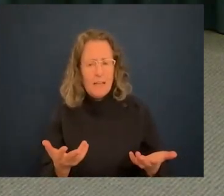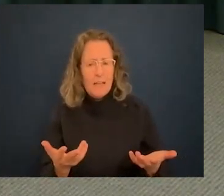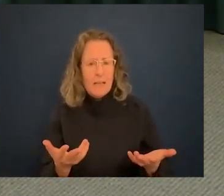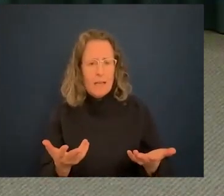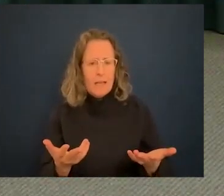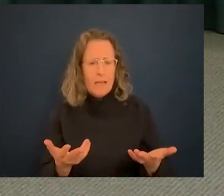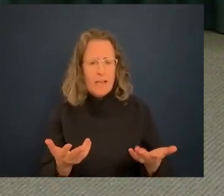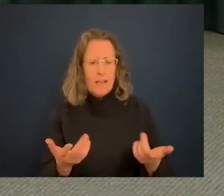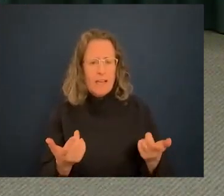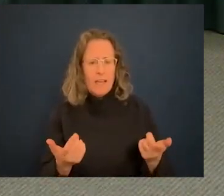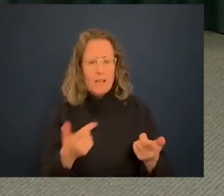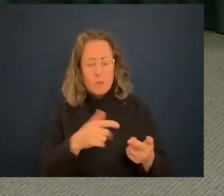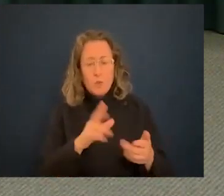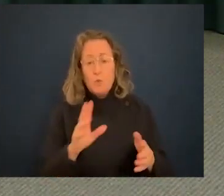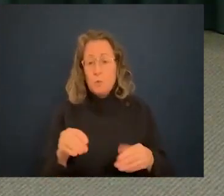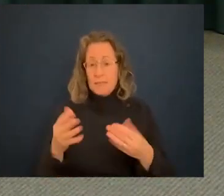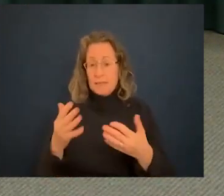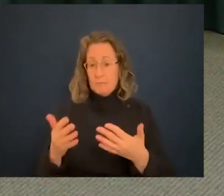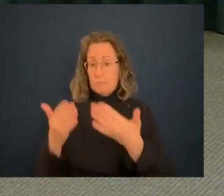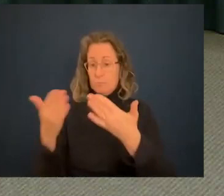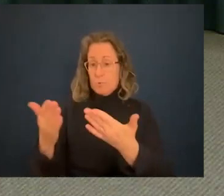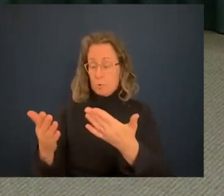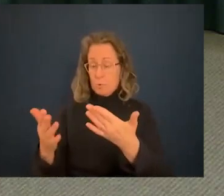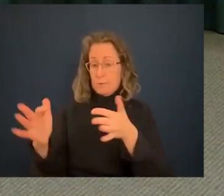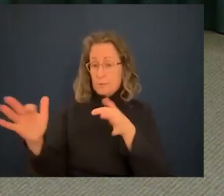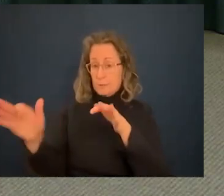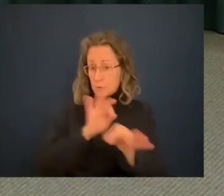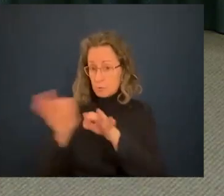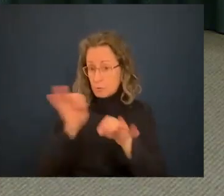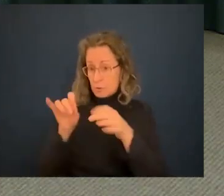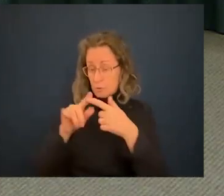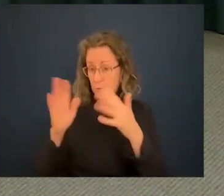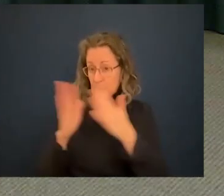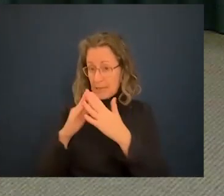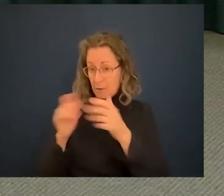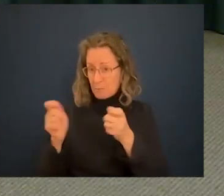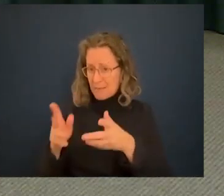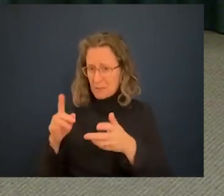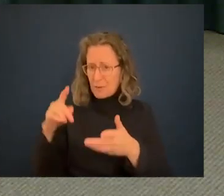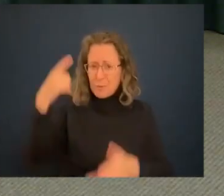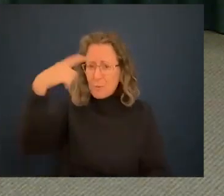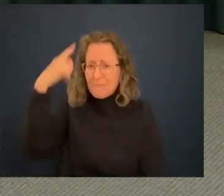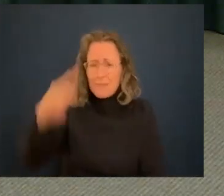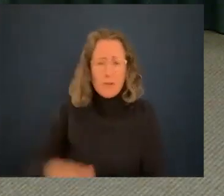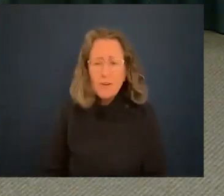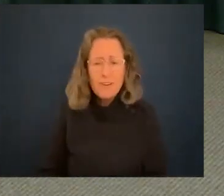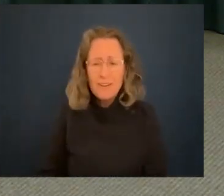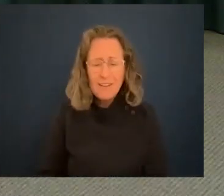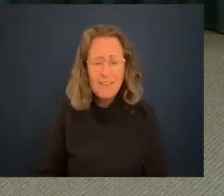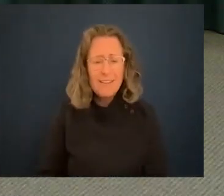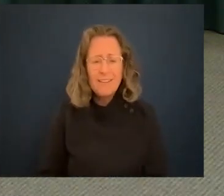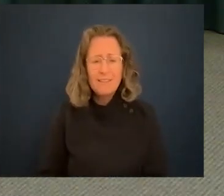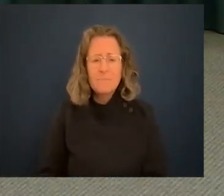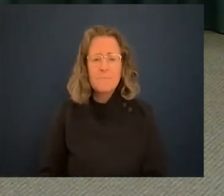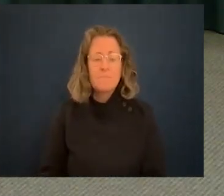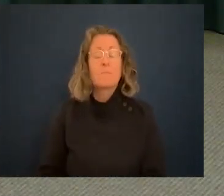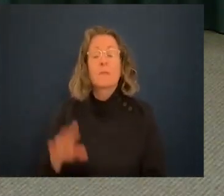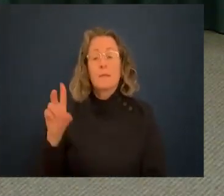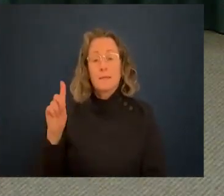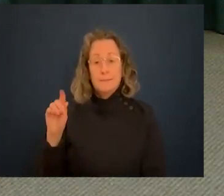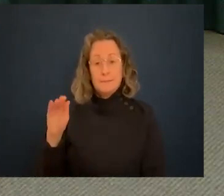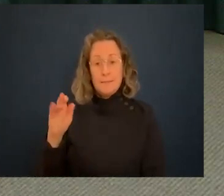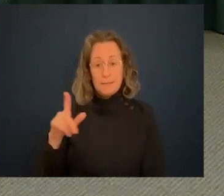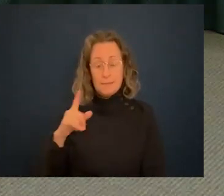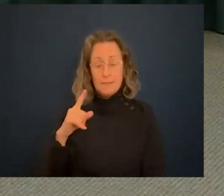proposed instructions to our town manager to do what did so what I just